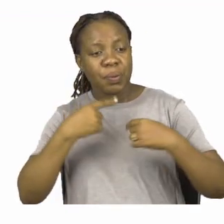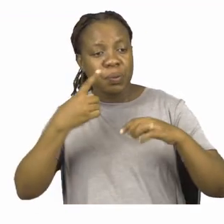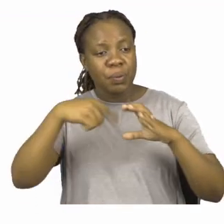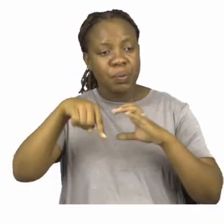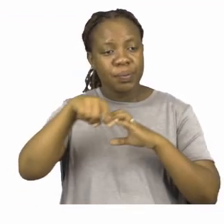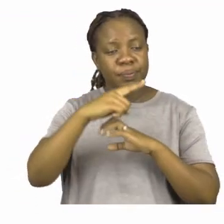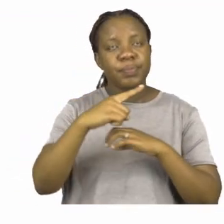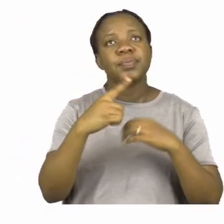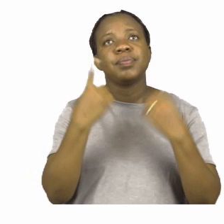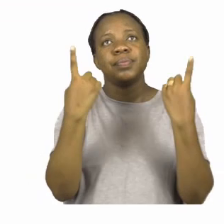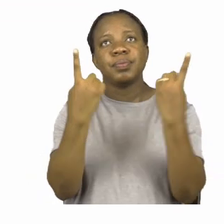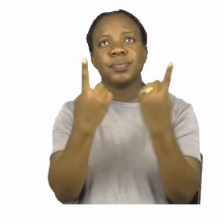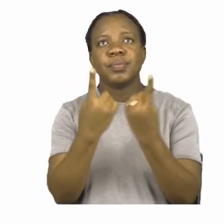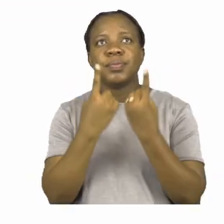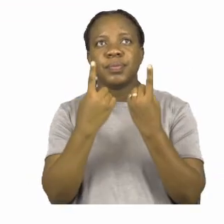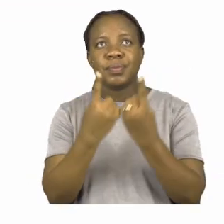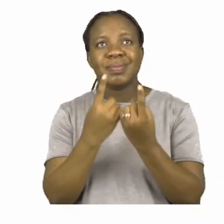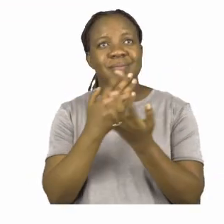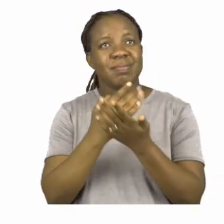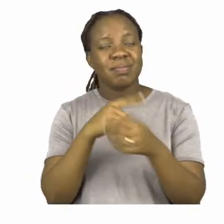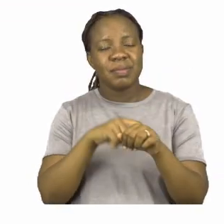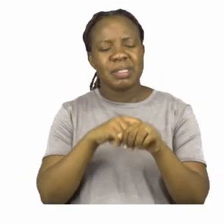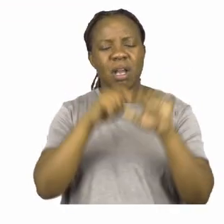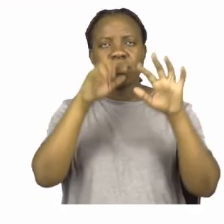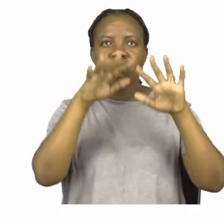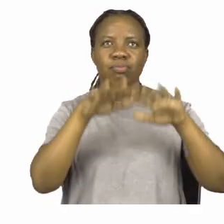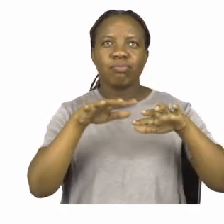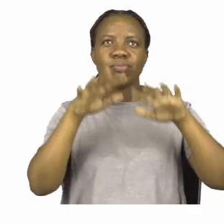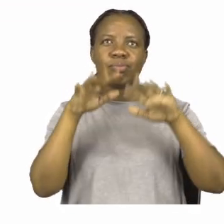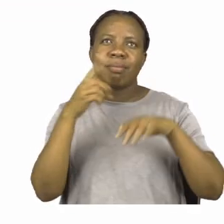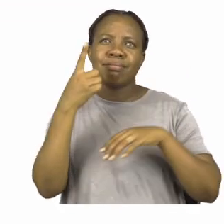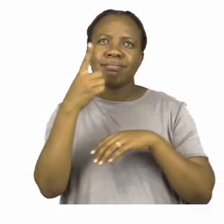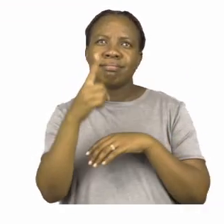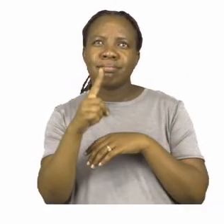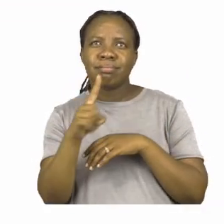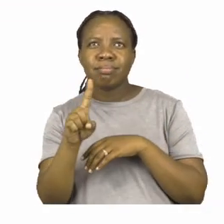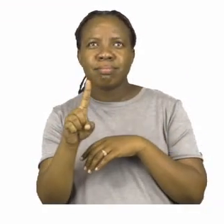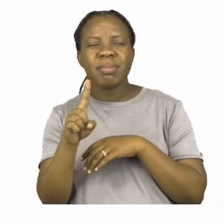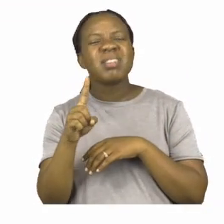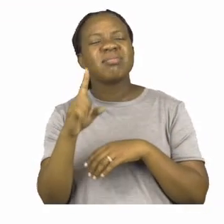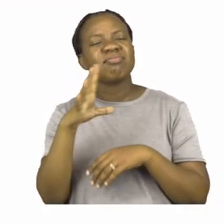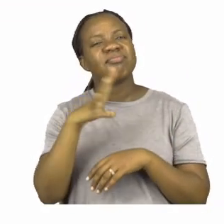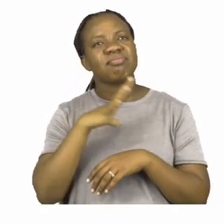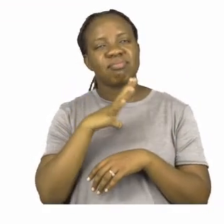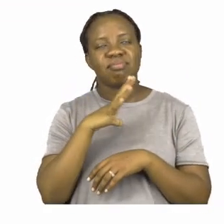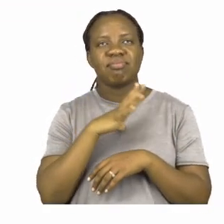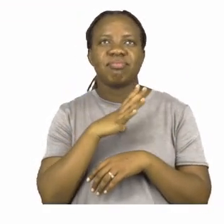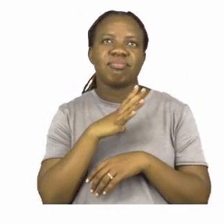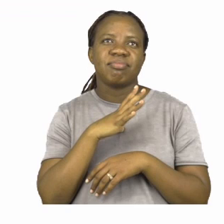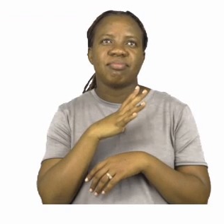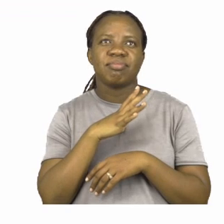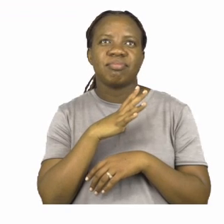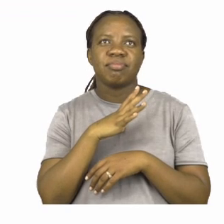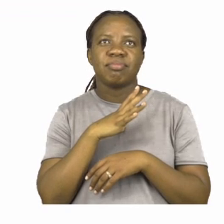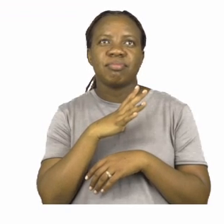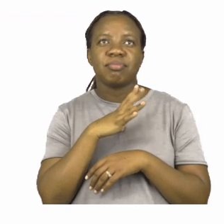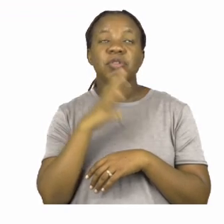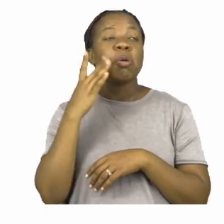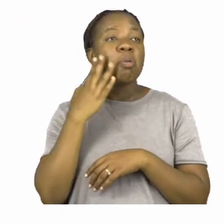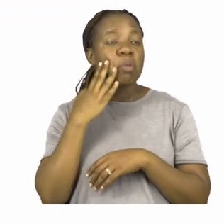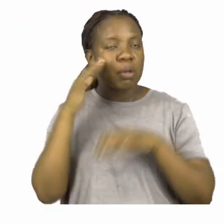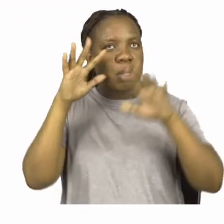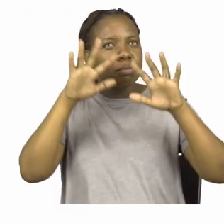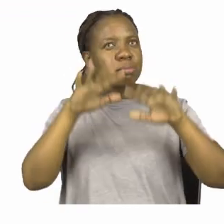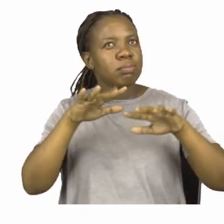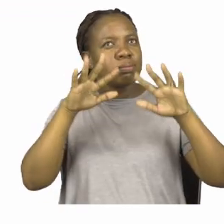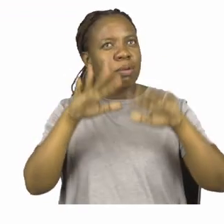play. Sometimes it rains, but it is all right with me. When it rains, it